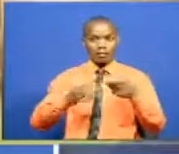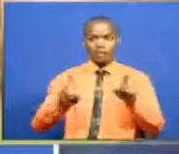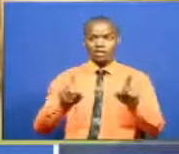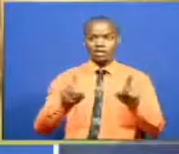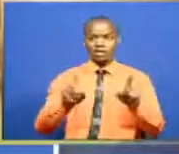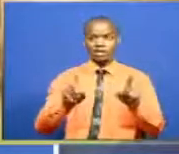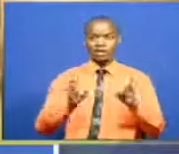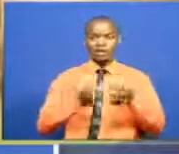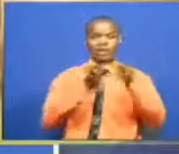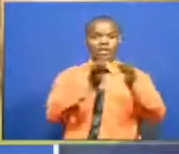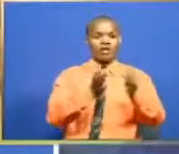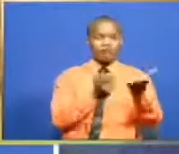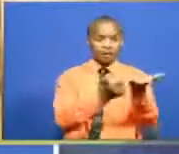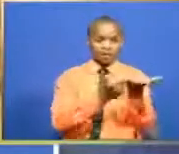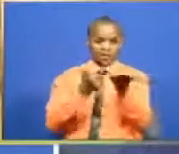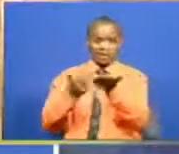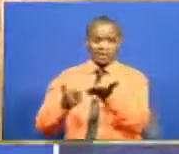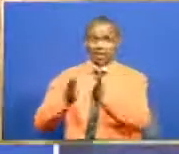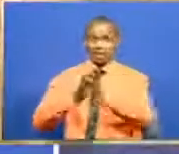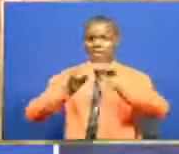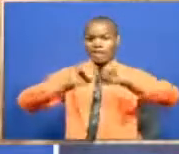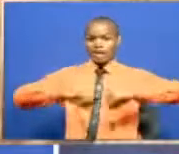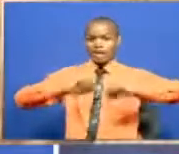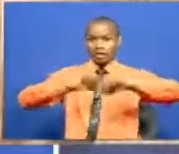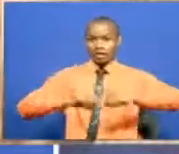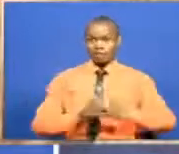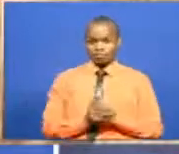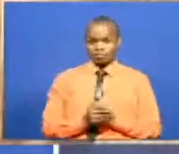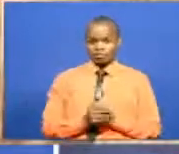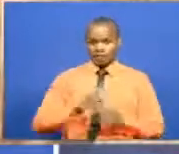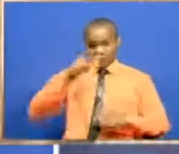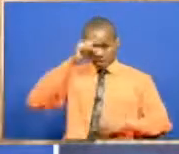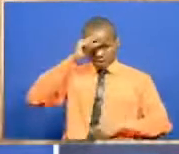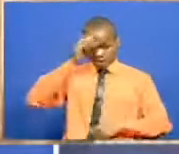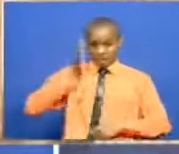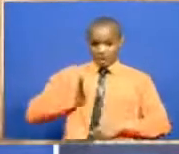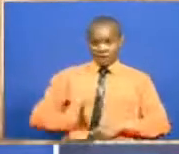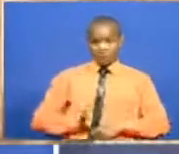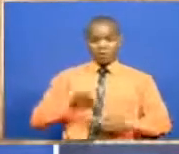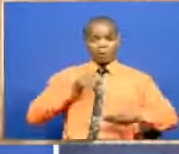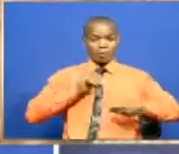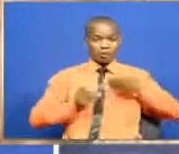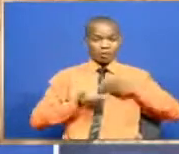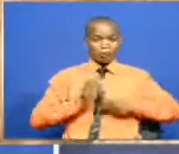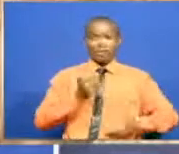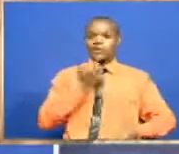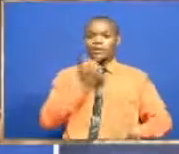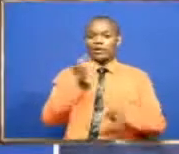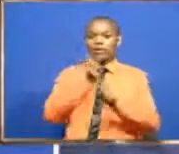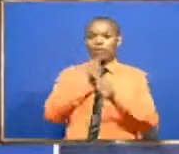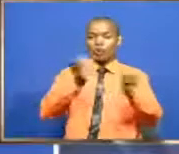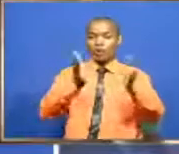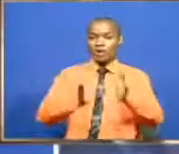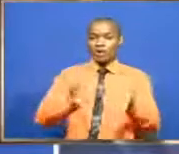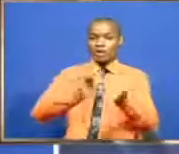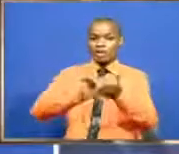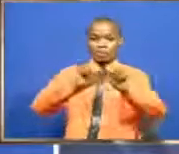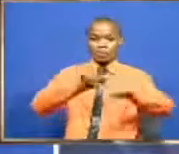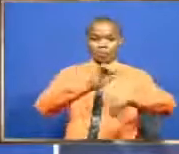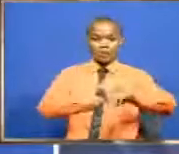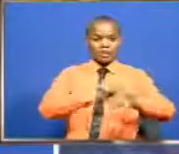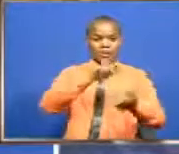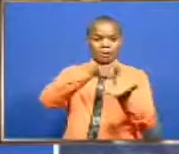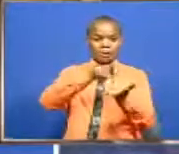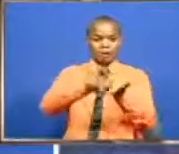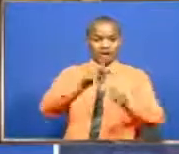tuwe na majadiliano mara kwa mara. Busia Governor's Hospital Jamong assured the workers that they will receive their pay, calling